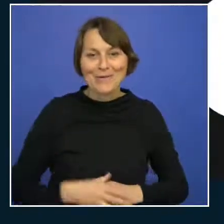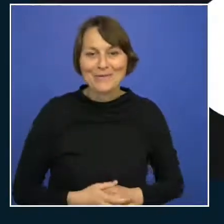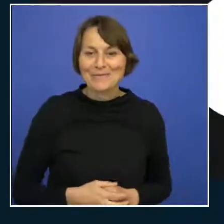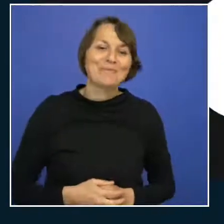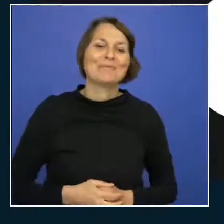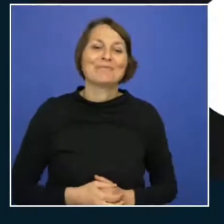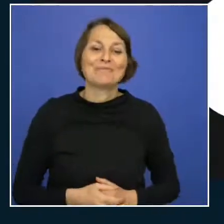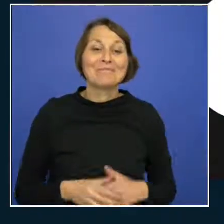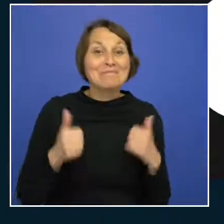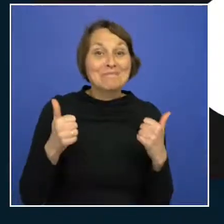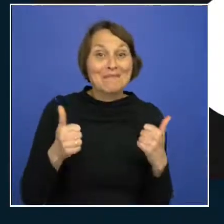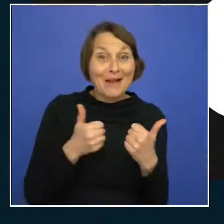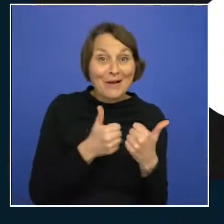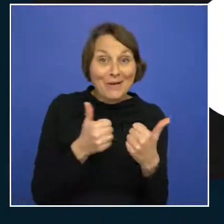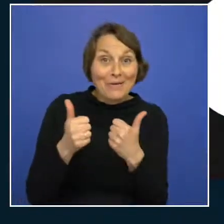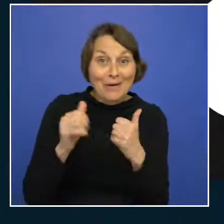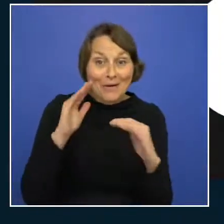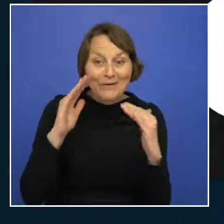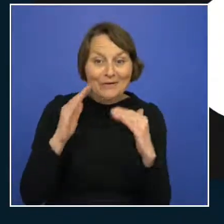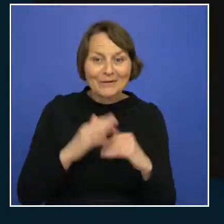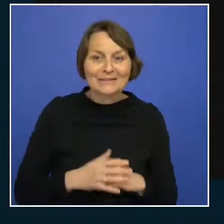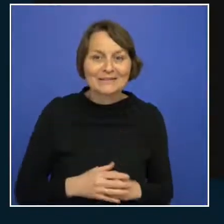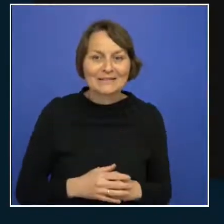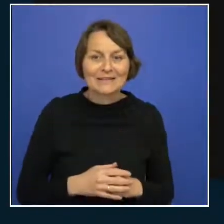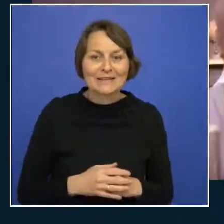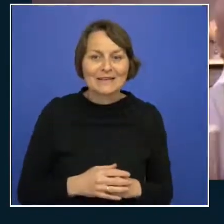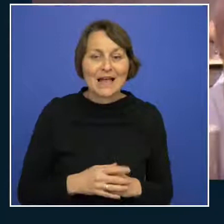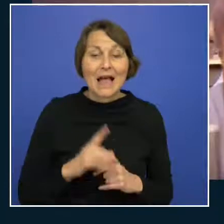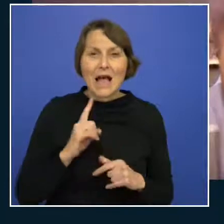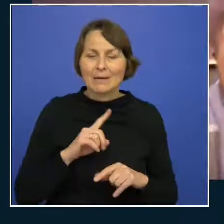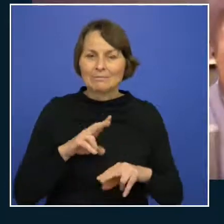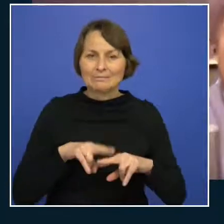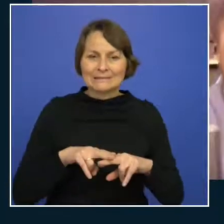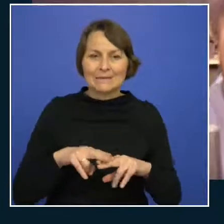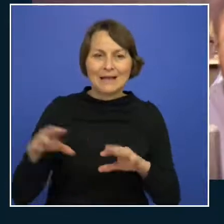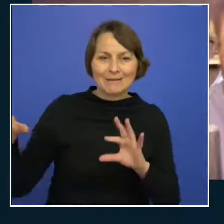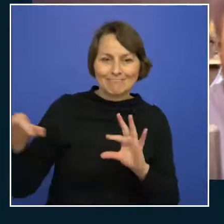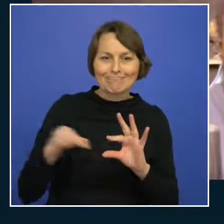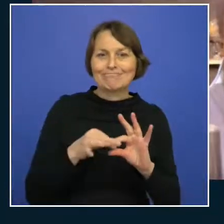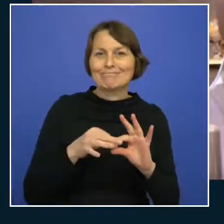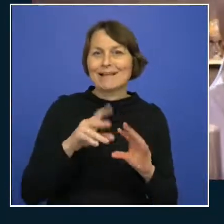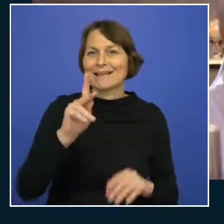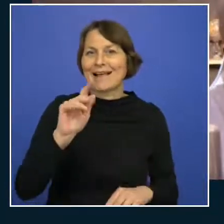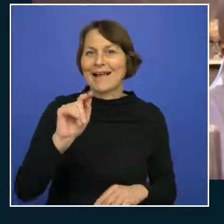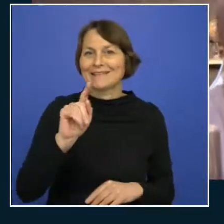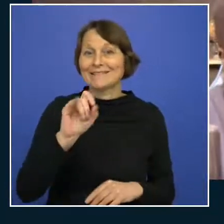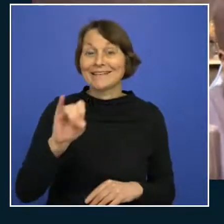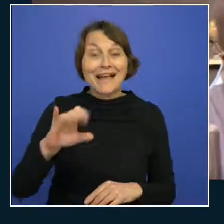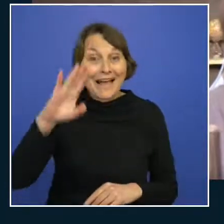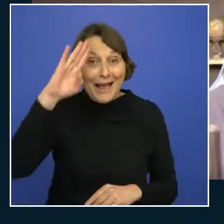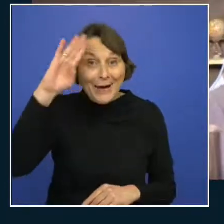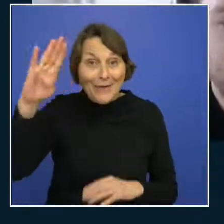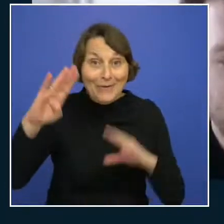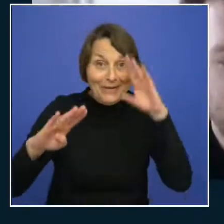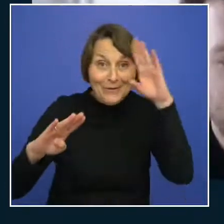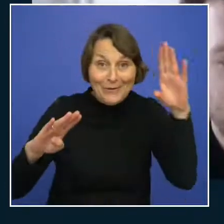you? Yeah, I'm just getting Cathy connected in a few minutes. Hey, Cathy.